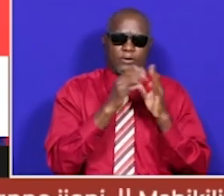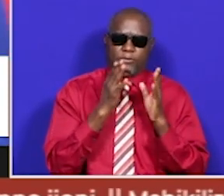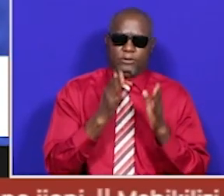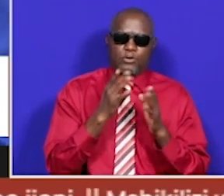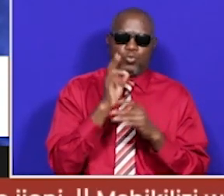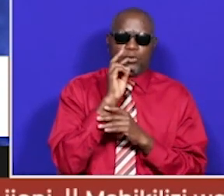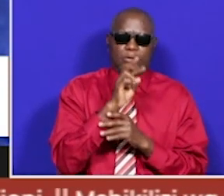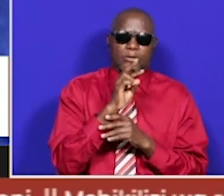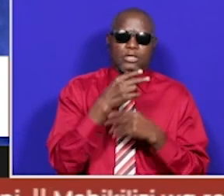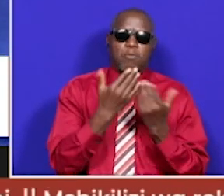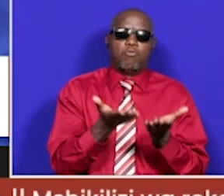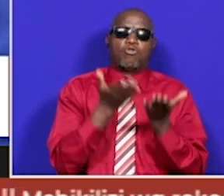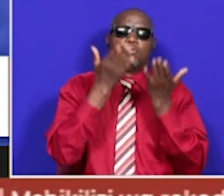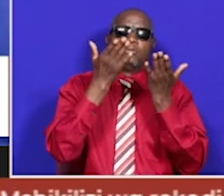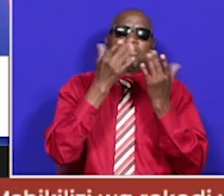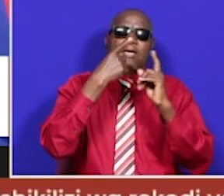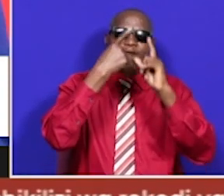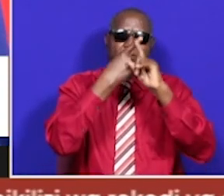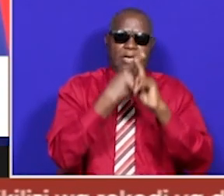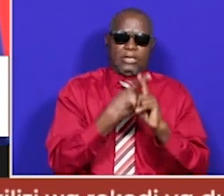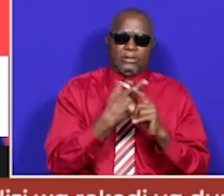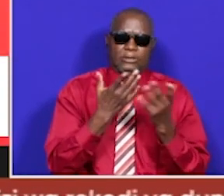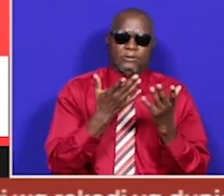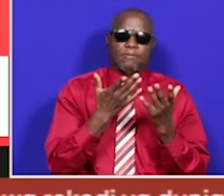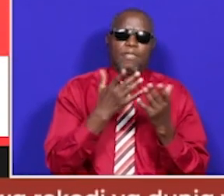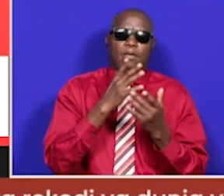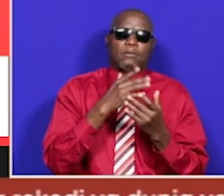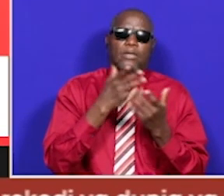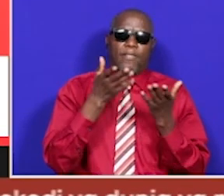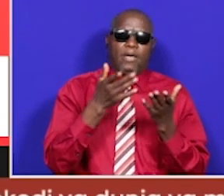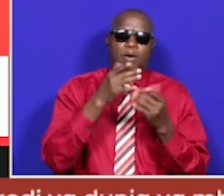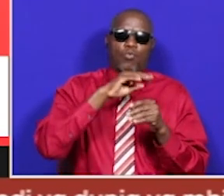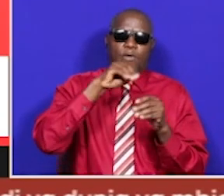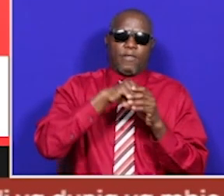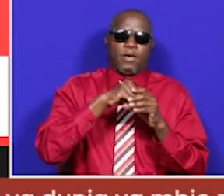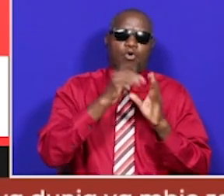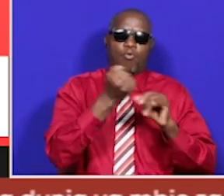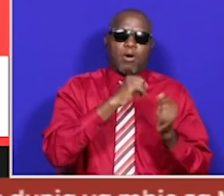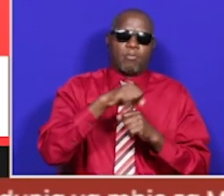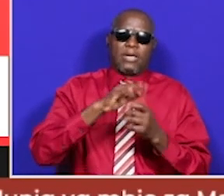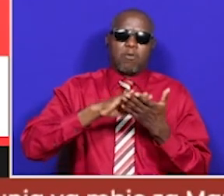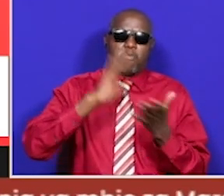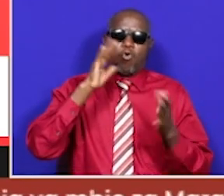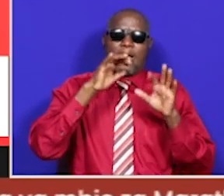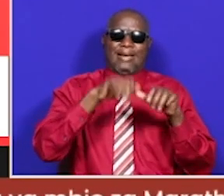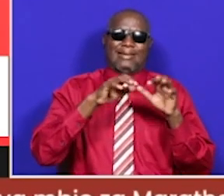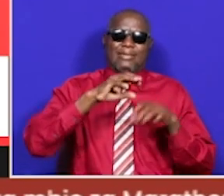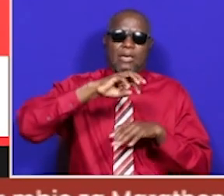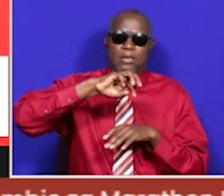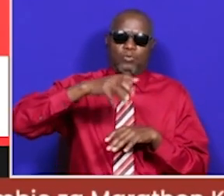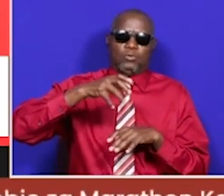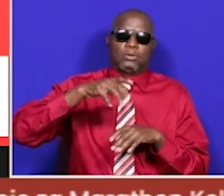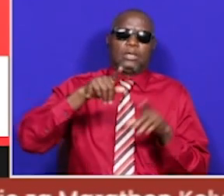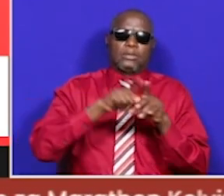at promoting various value chains that exist within Homa Bay. Homa Bay is a largely agricultural county, but we also